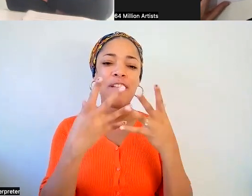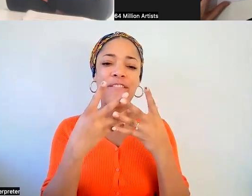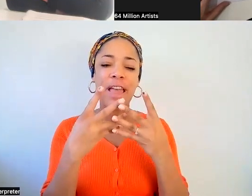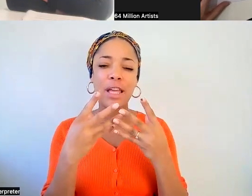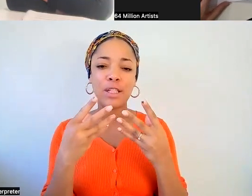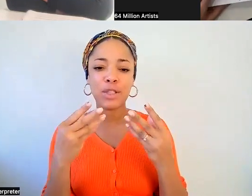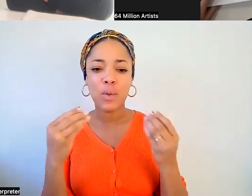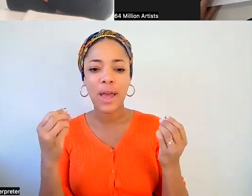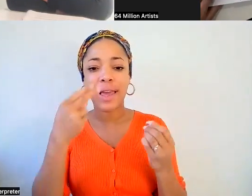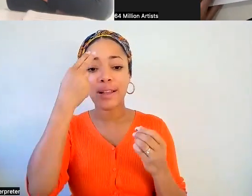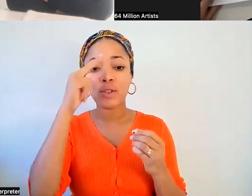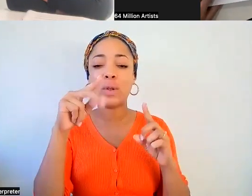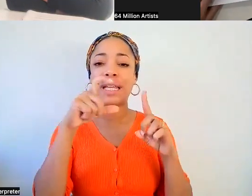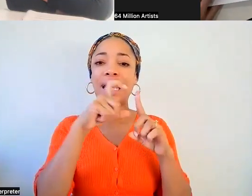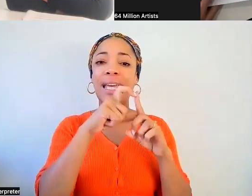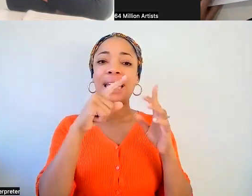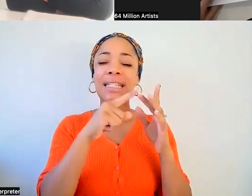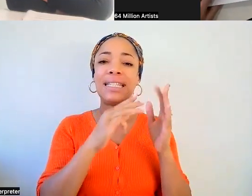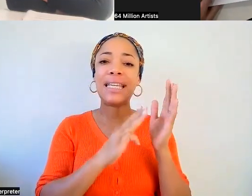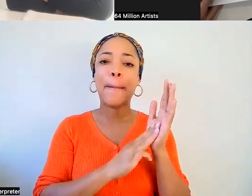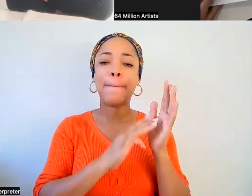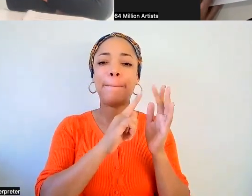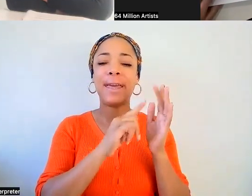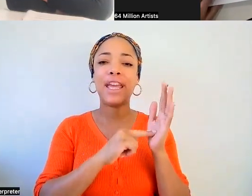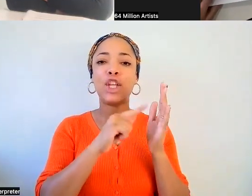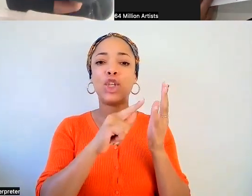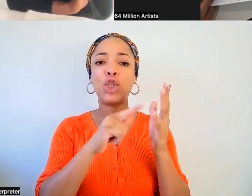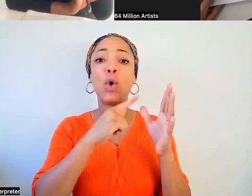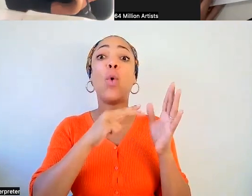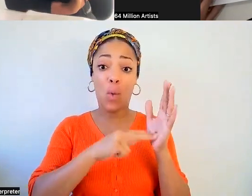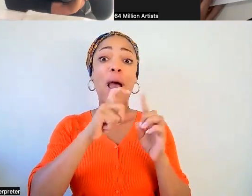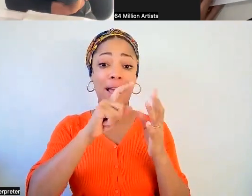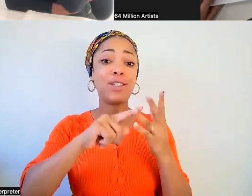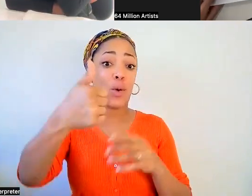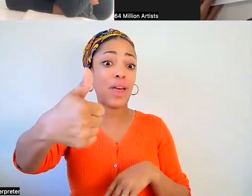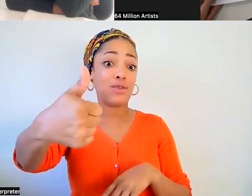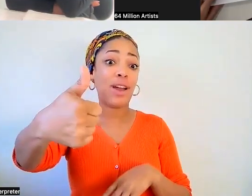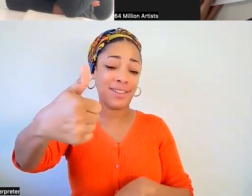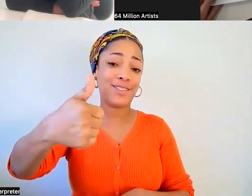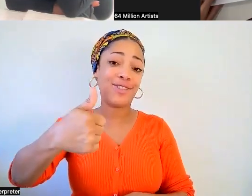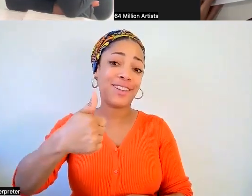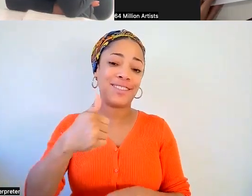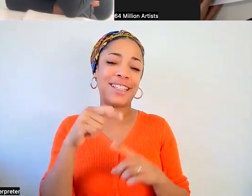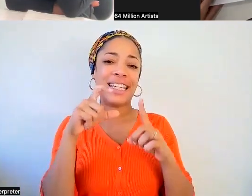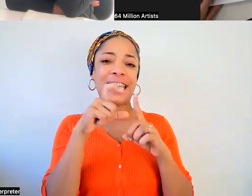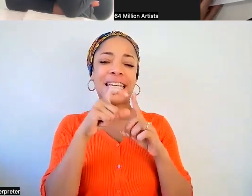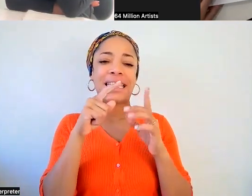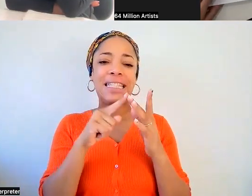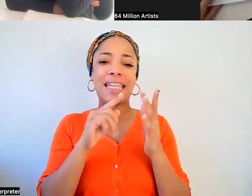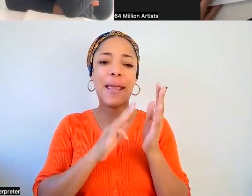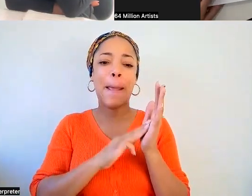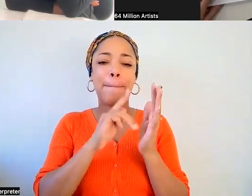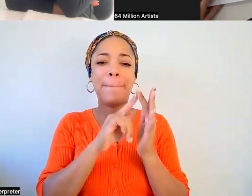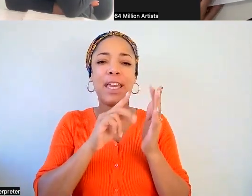know? I'm going to agree with you. Does anyone do music? Hello, it's out there. Yeah. Did I get that right? There's rallentando, which means